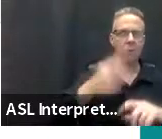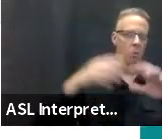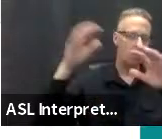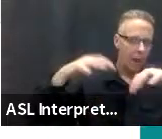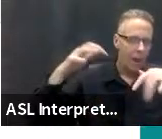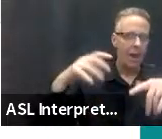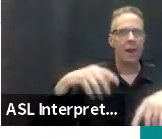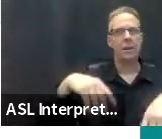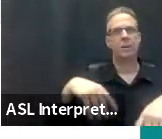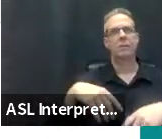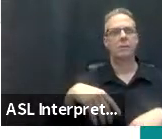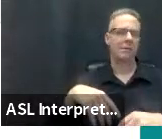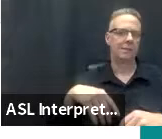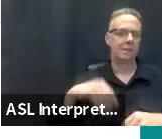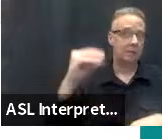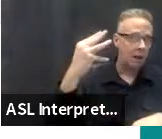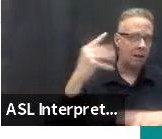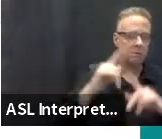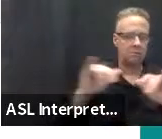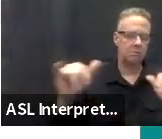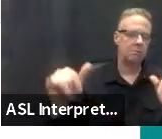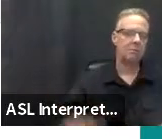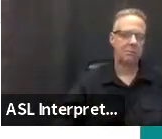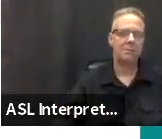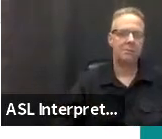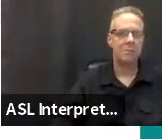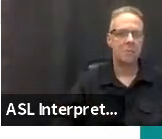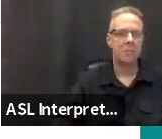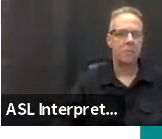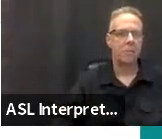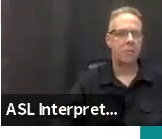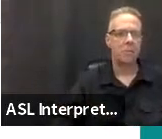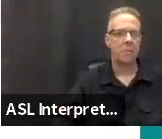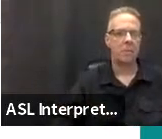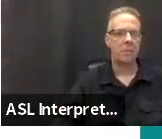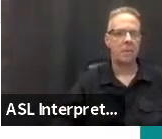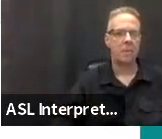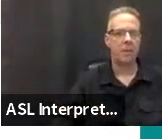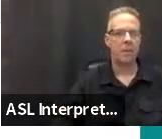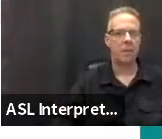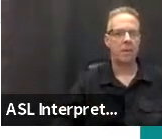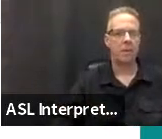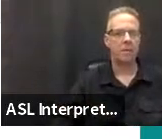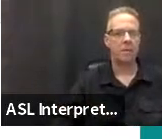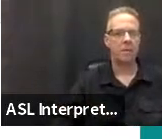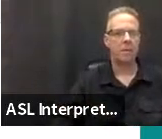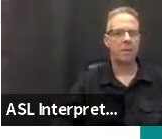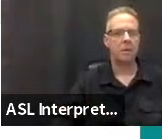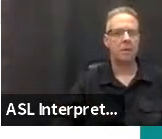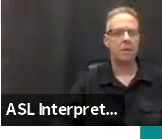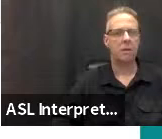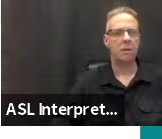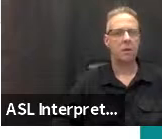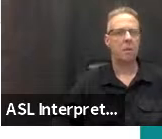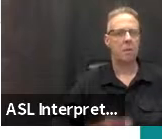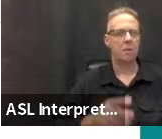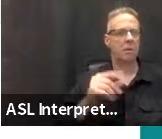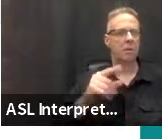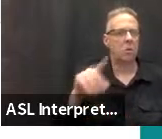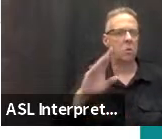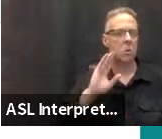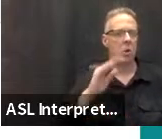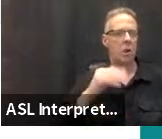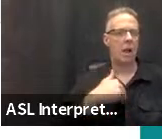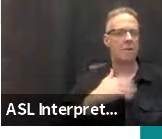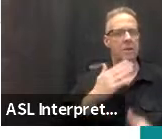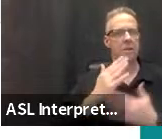the elements, right? But that also has some implications for the type of environment and the user experience